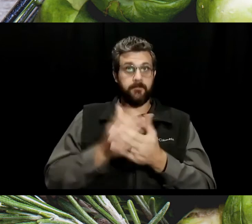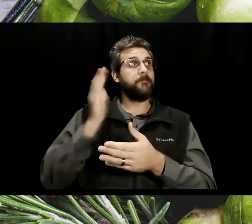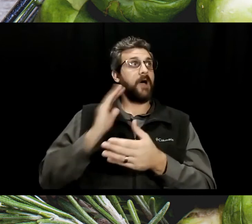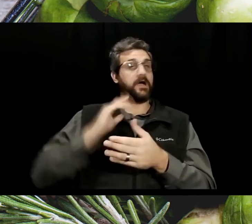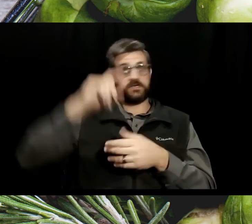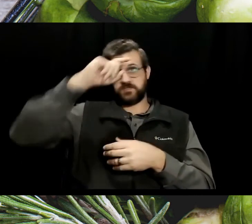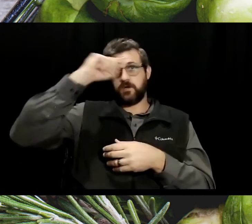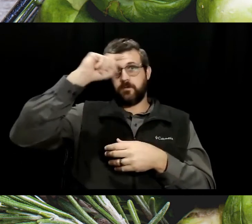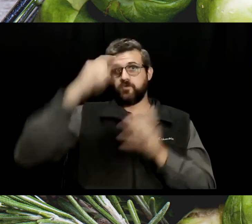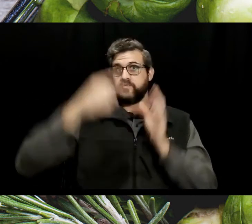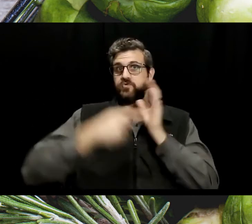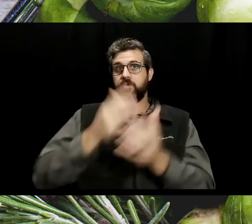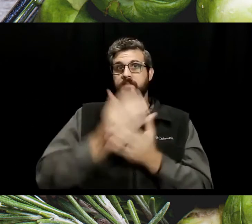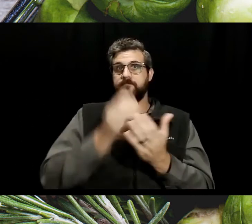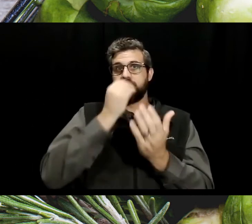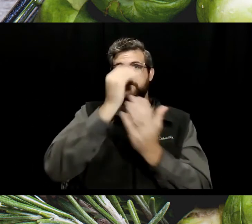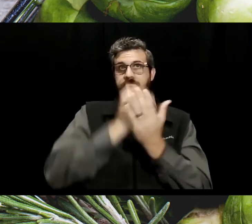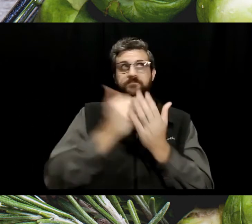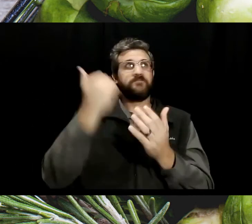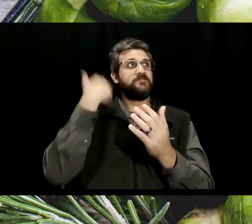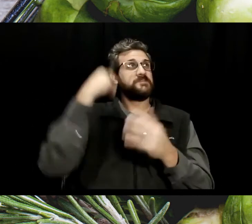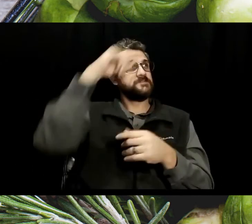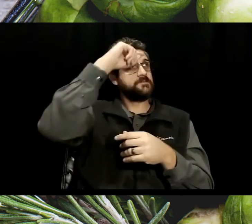summer, in September and October.